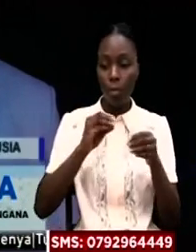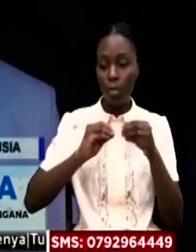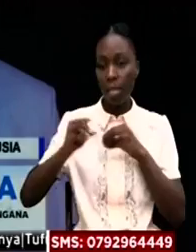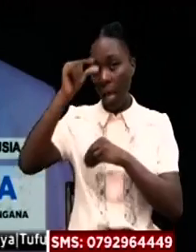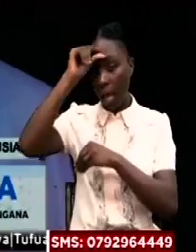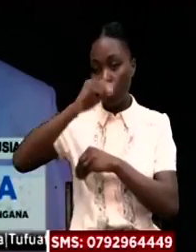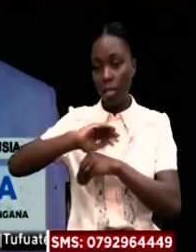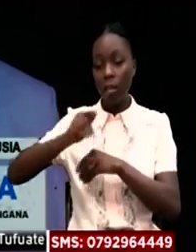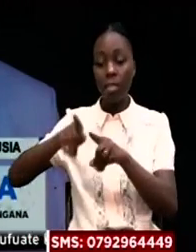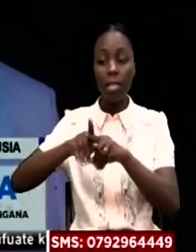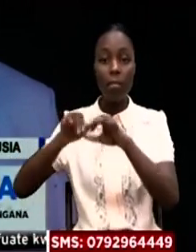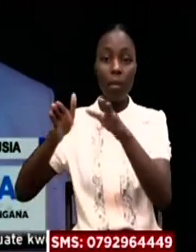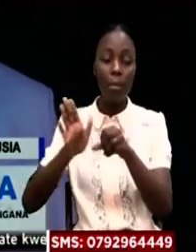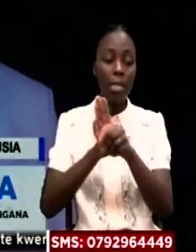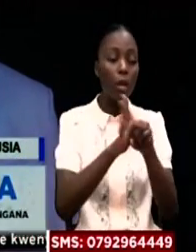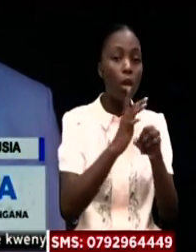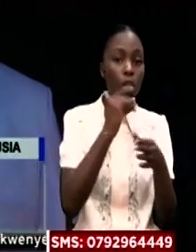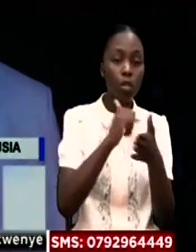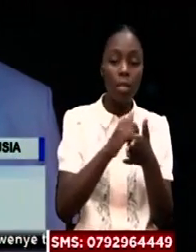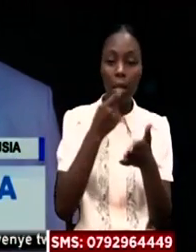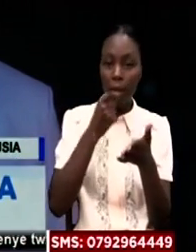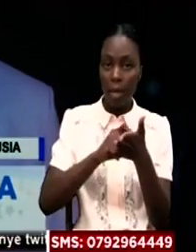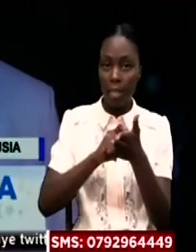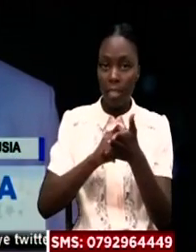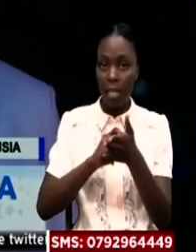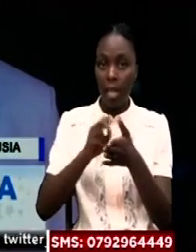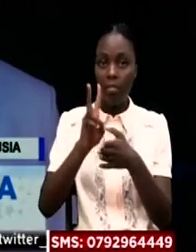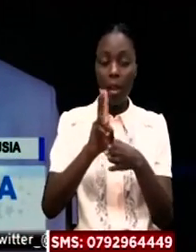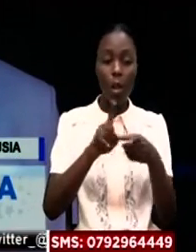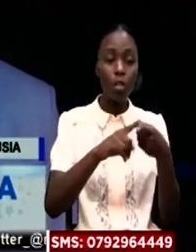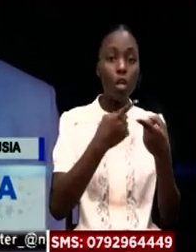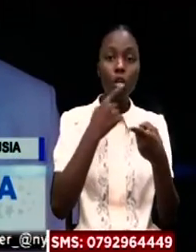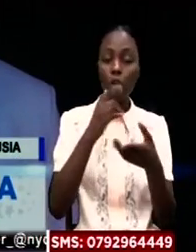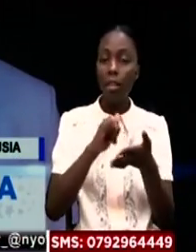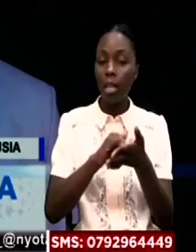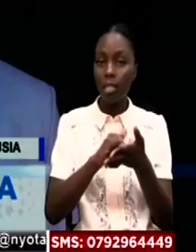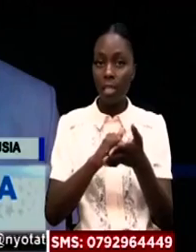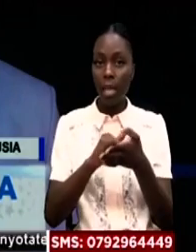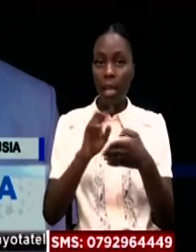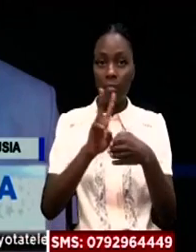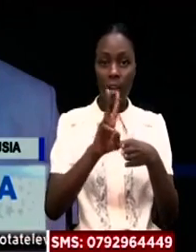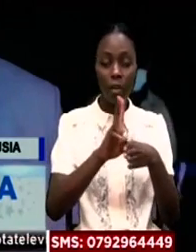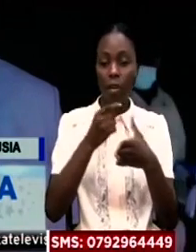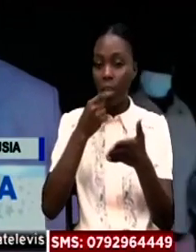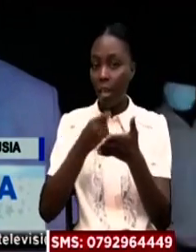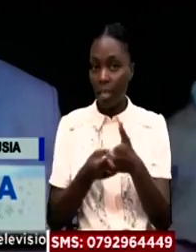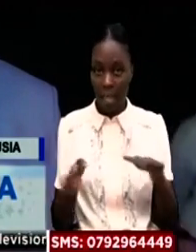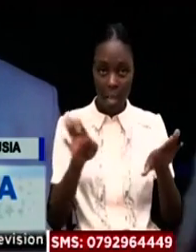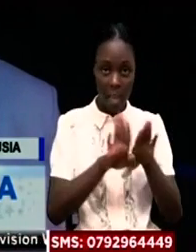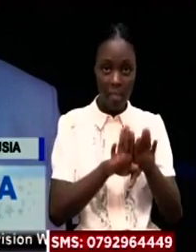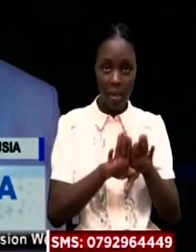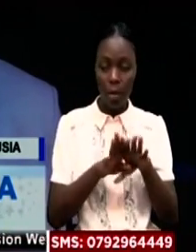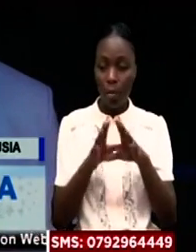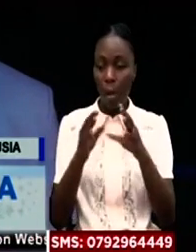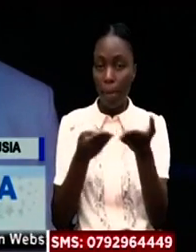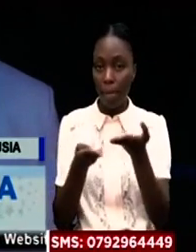And most of our farmers to do rice value addition And to ensure that the entire valuation of rice is going to be covered by this